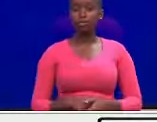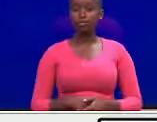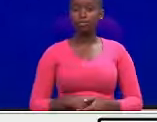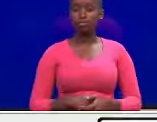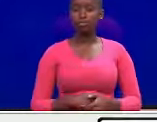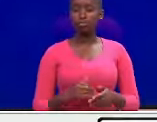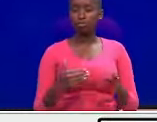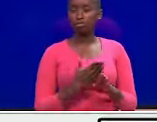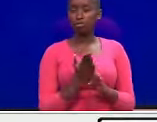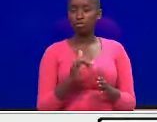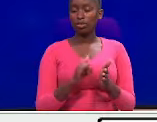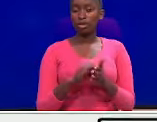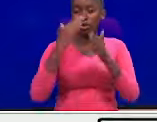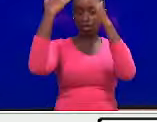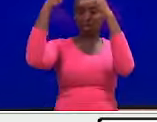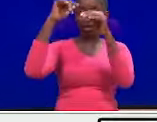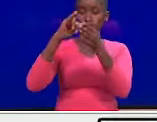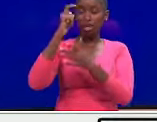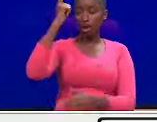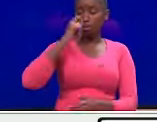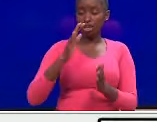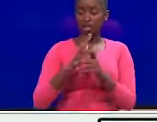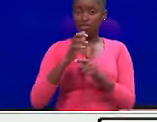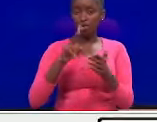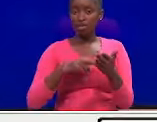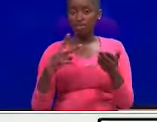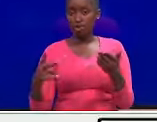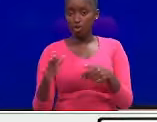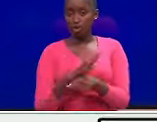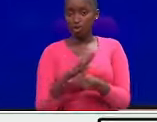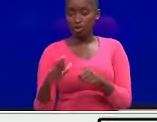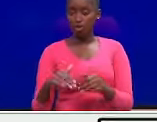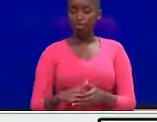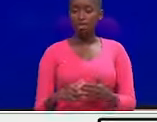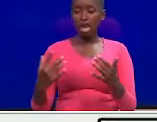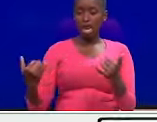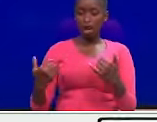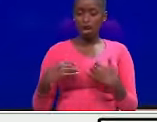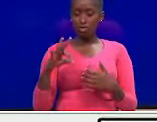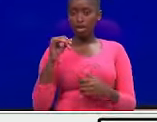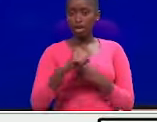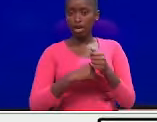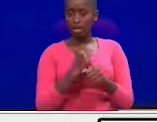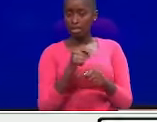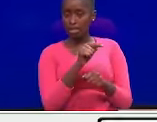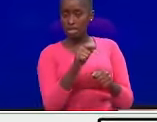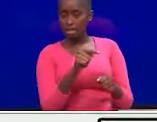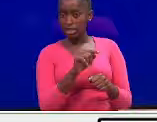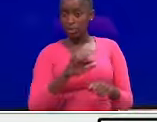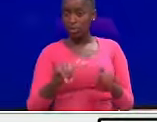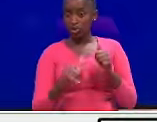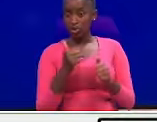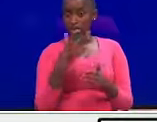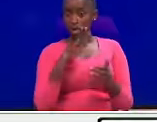university to deduct pension and fail to remit. Kwa sababu kwa miaka mitatu sasa wenzetu ambao wamestaafu hawajapata pesa